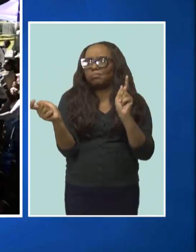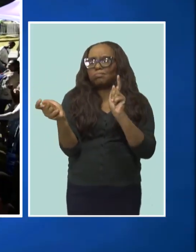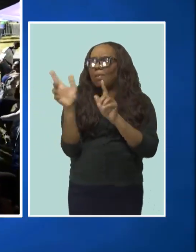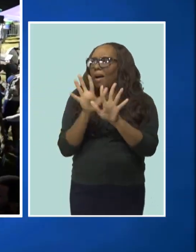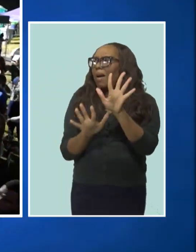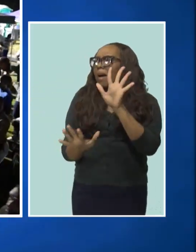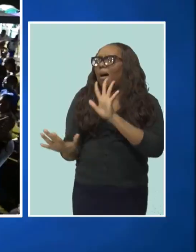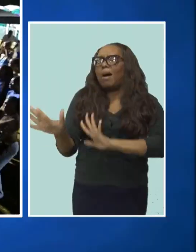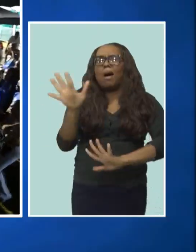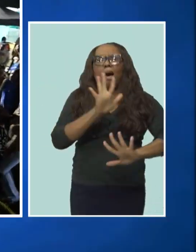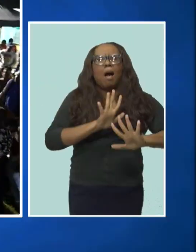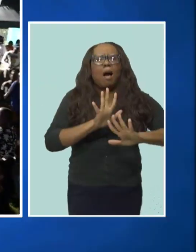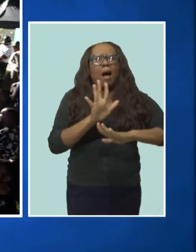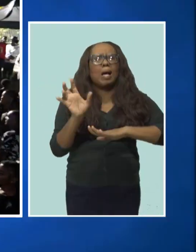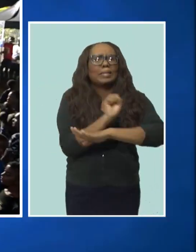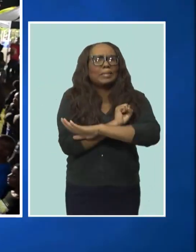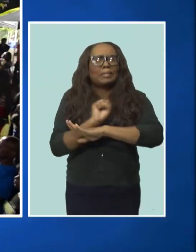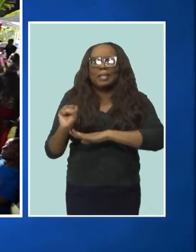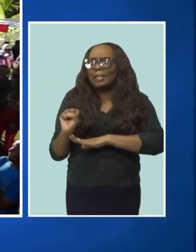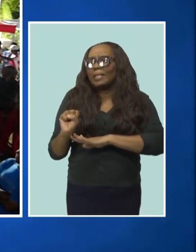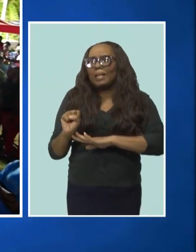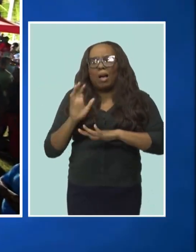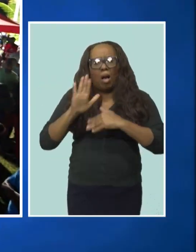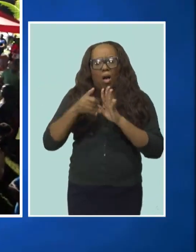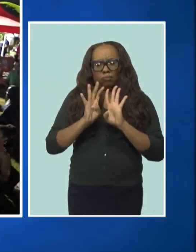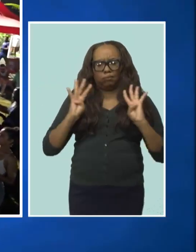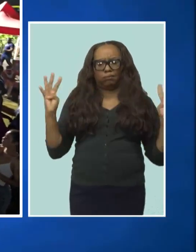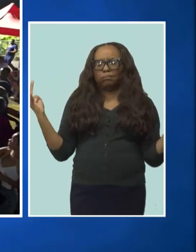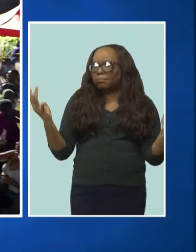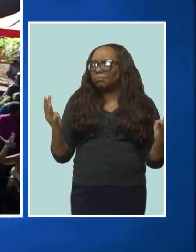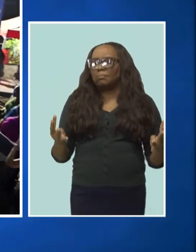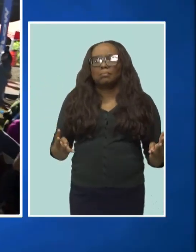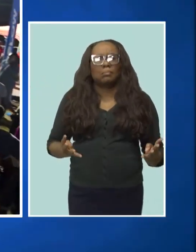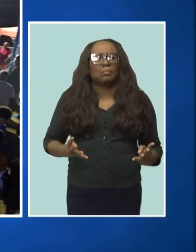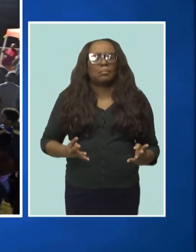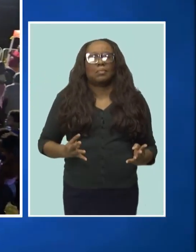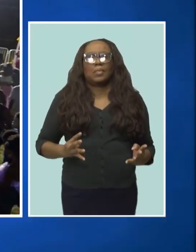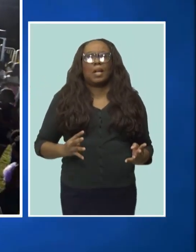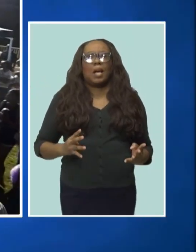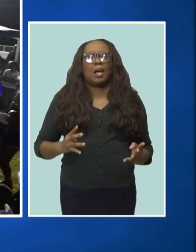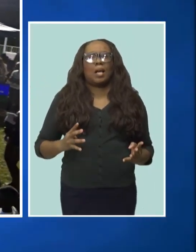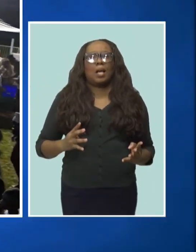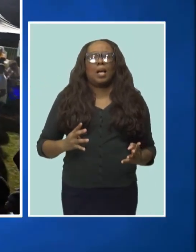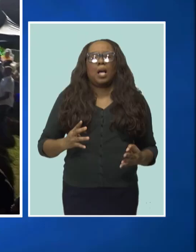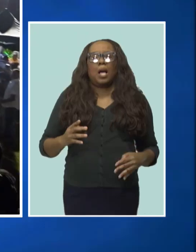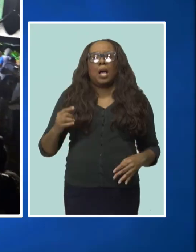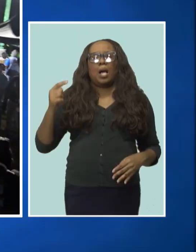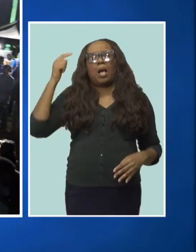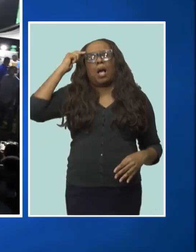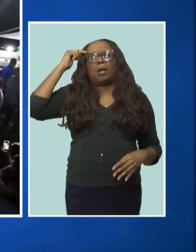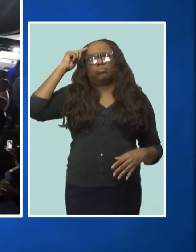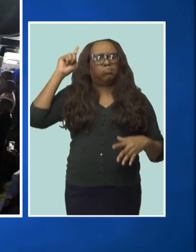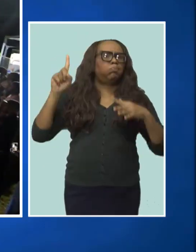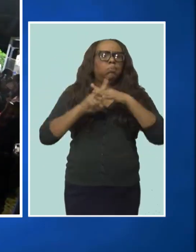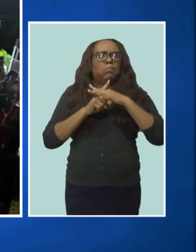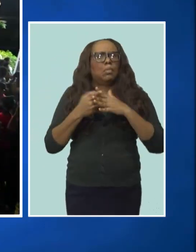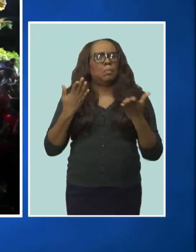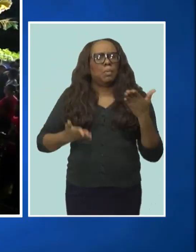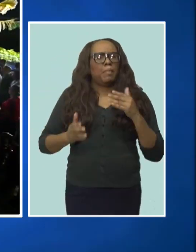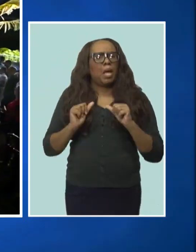around where the stage is, the tents into this area, it actually really gave me the idea that maybe this is something we could continue to